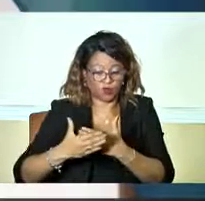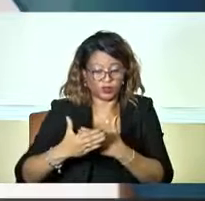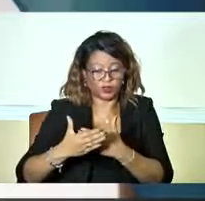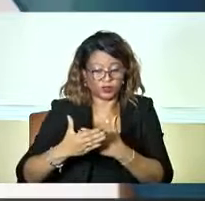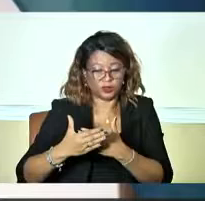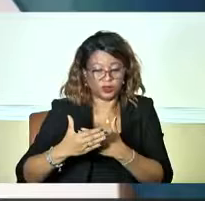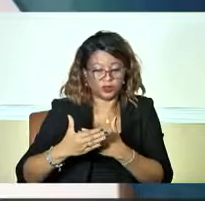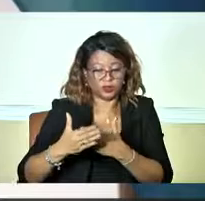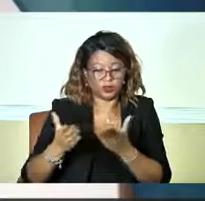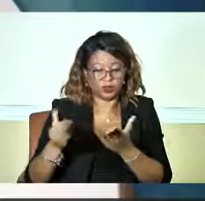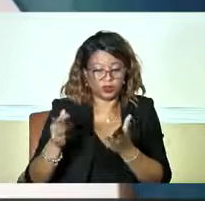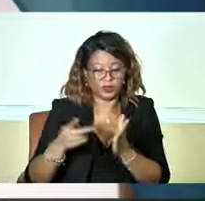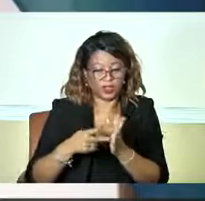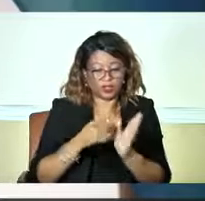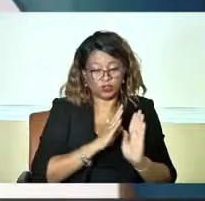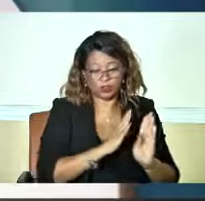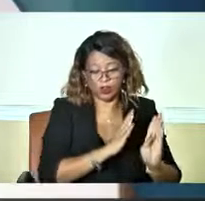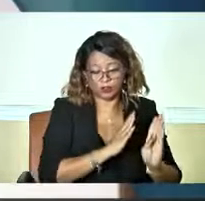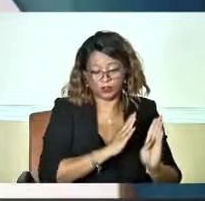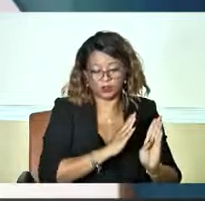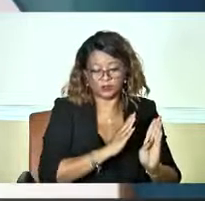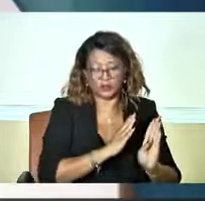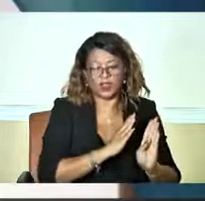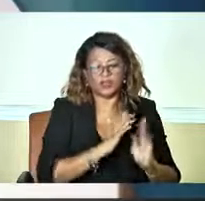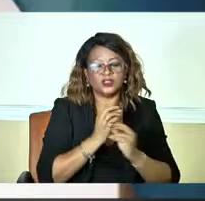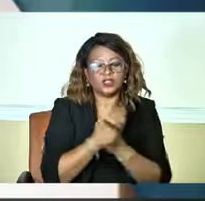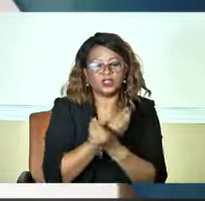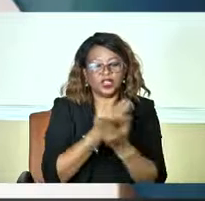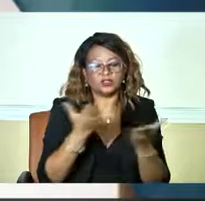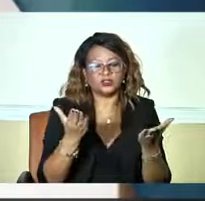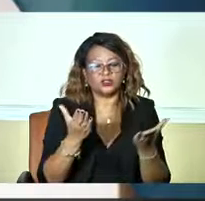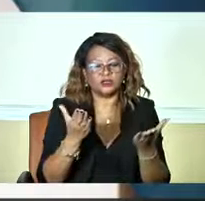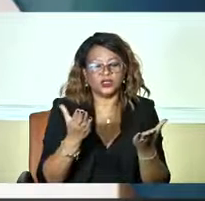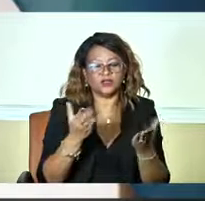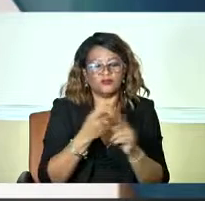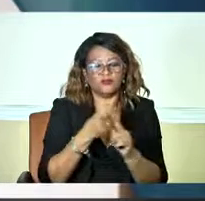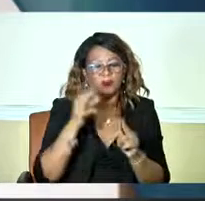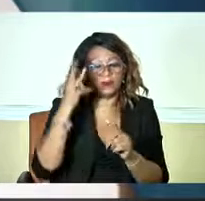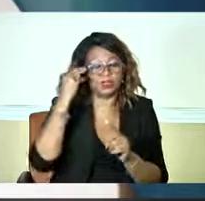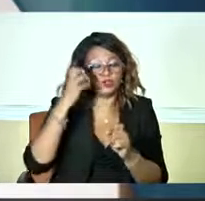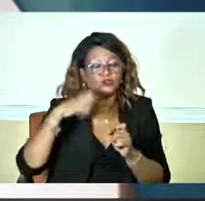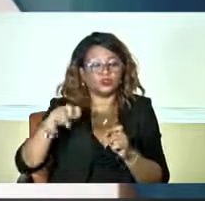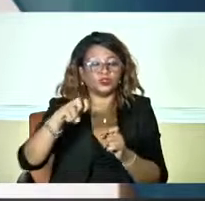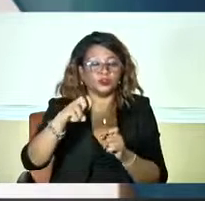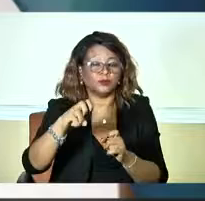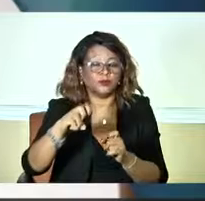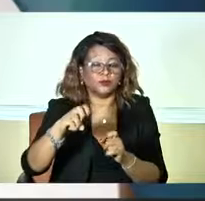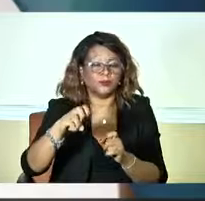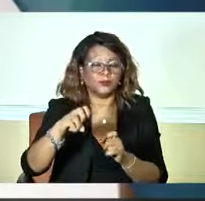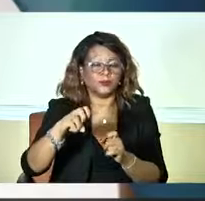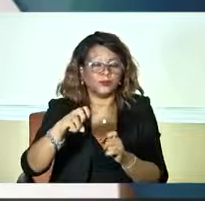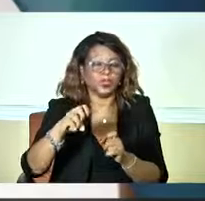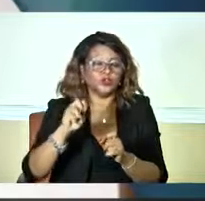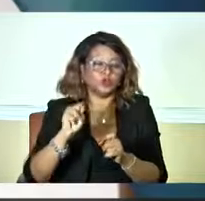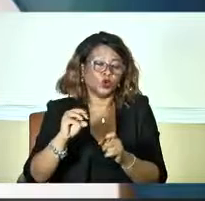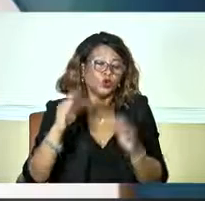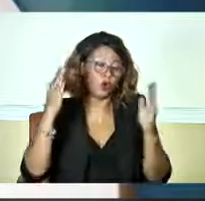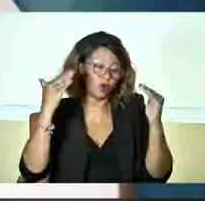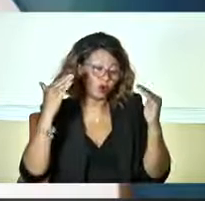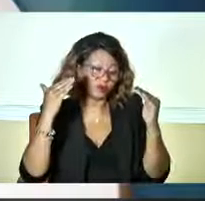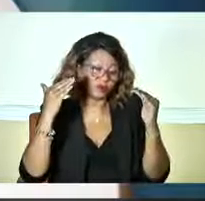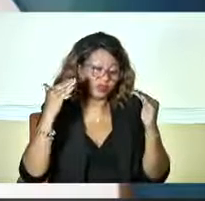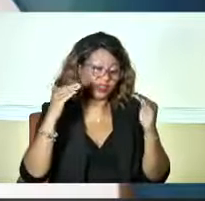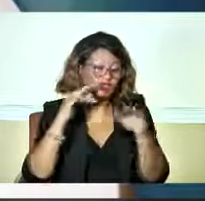the Bahamas. This announcement was made by the Minister of Tourism. And so we remain hopeful that